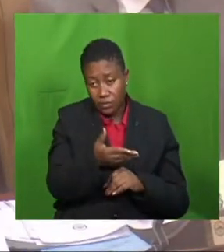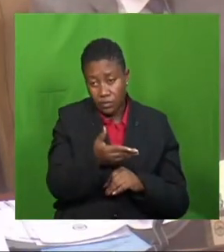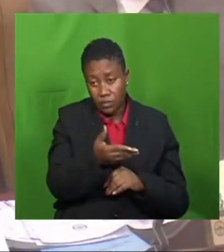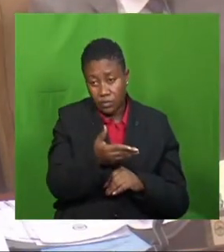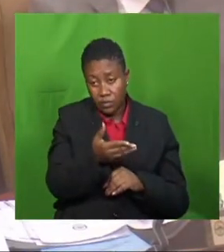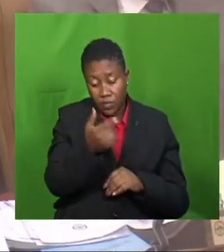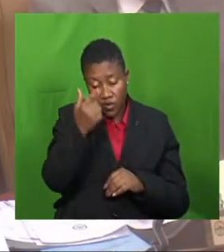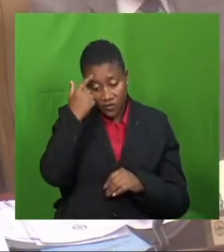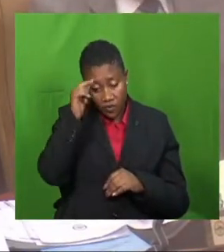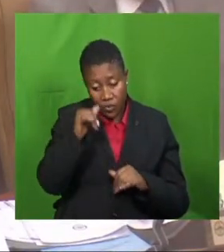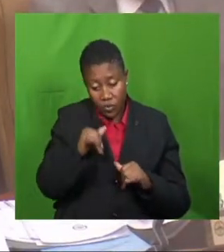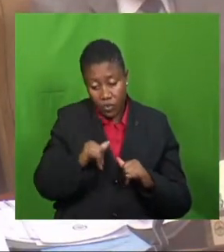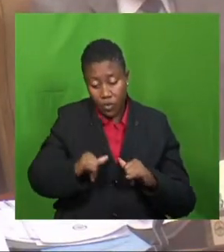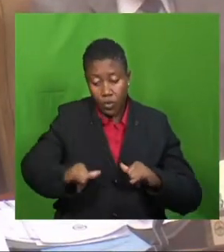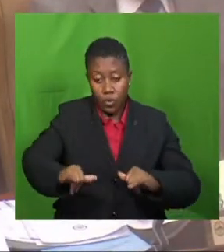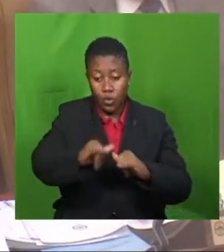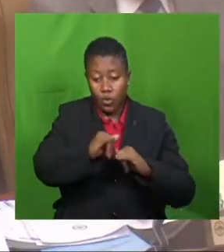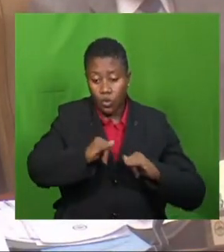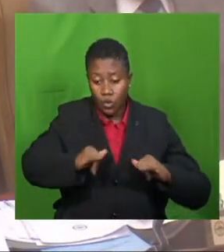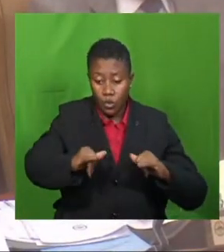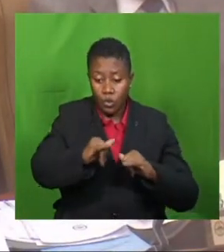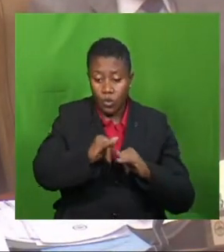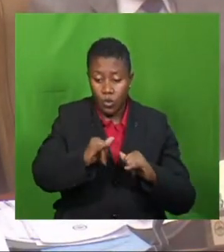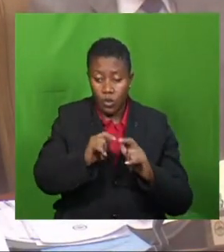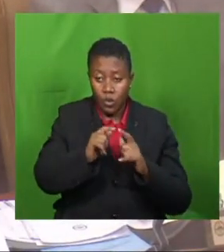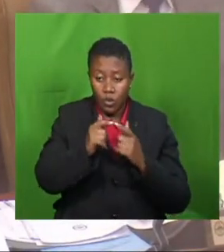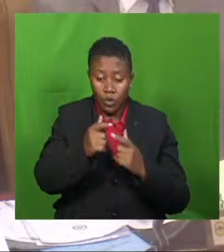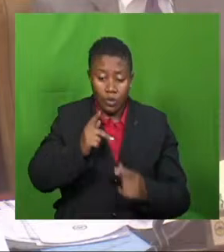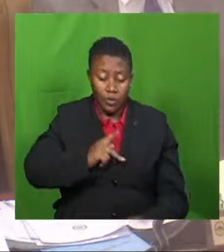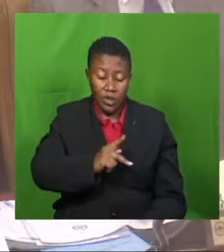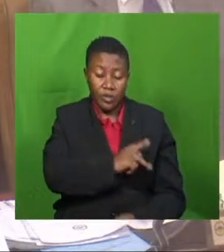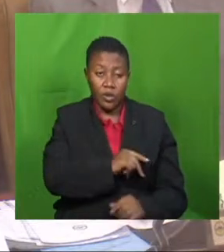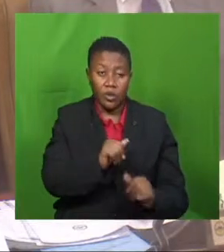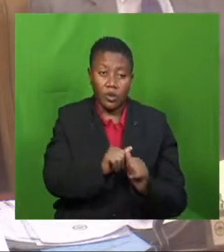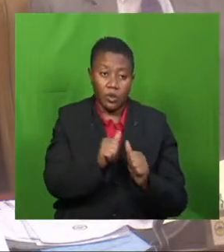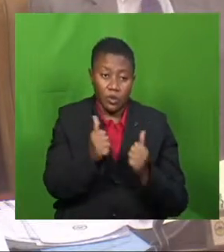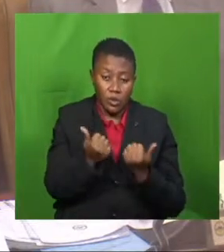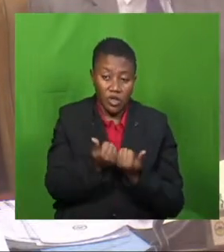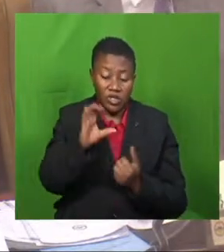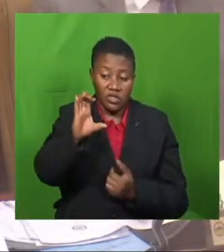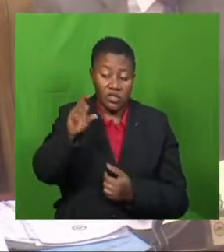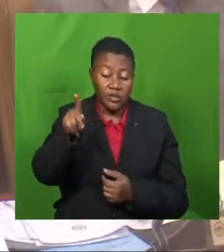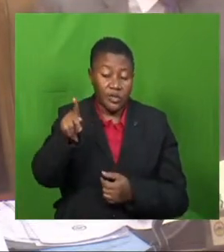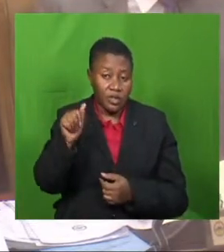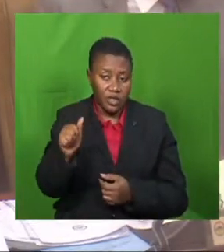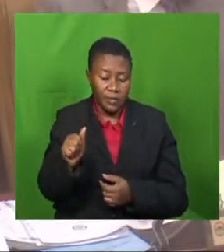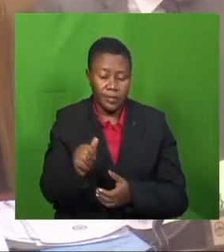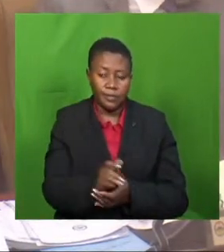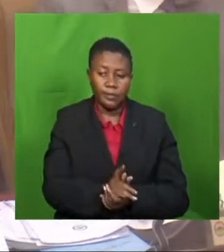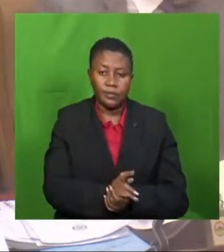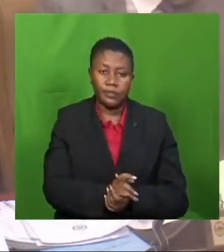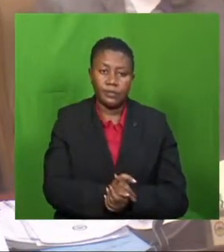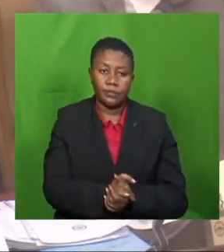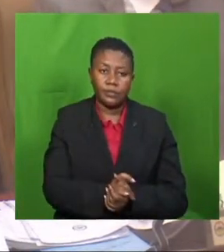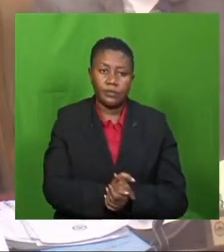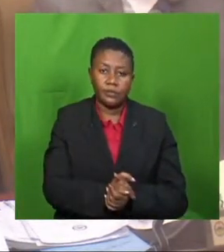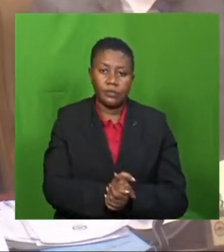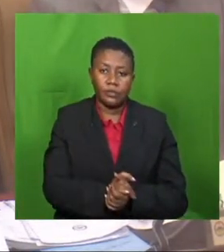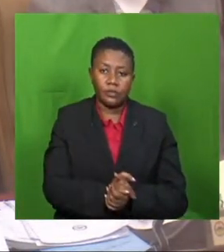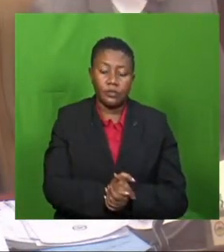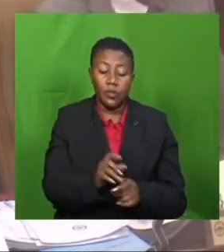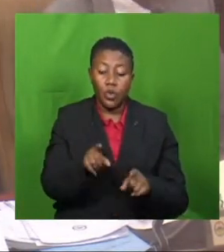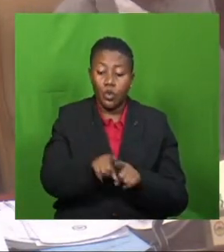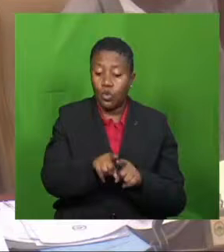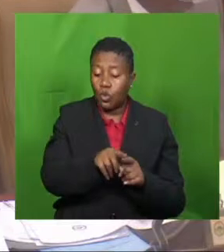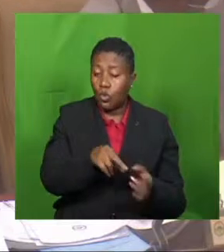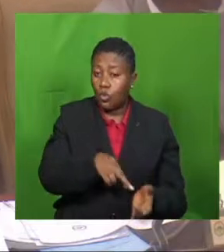Commonwealth Parliamentary Association, our own Oseiche Mensah Bonsu, who also represents